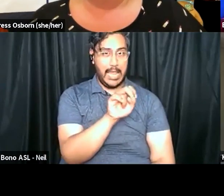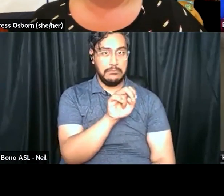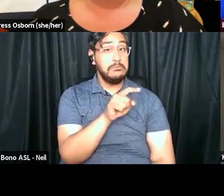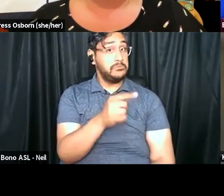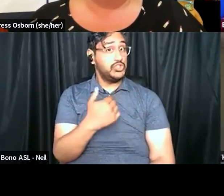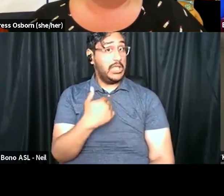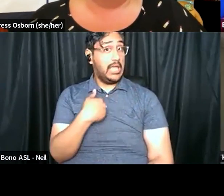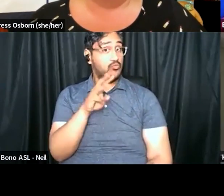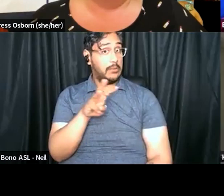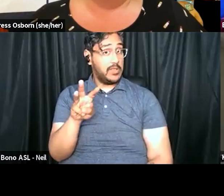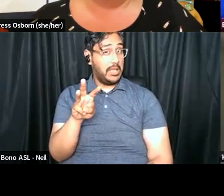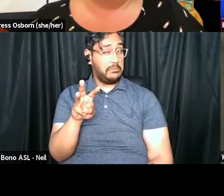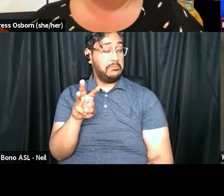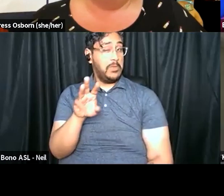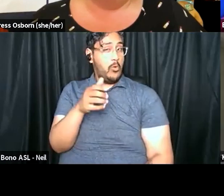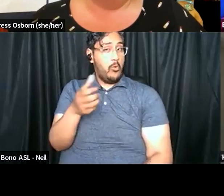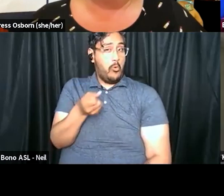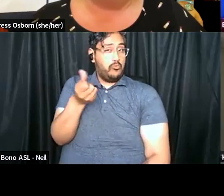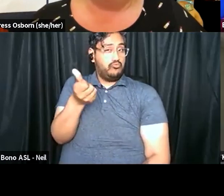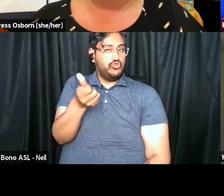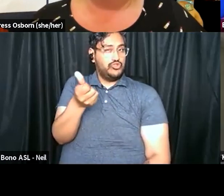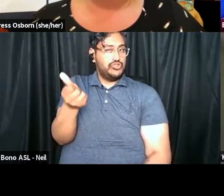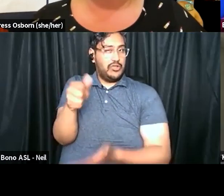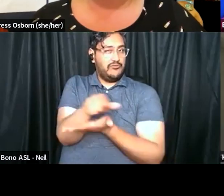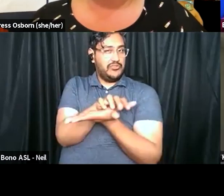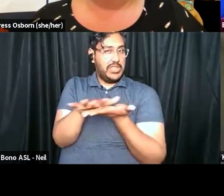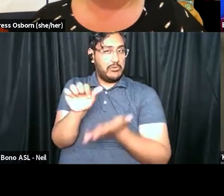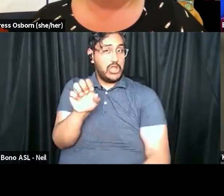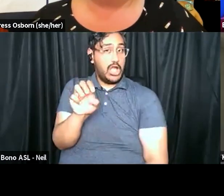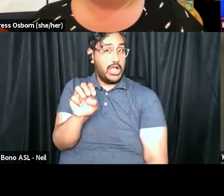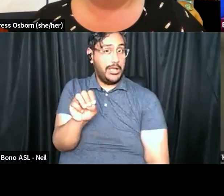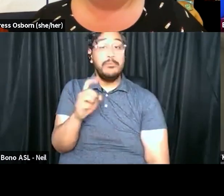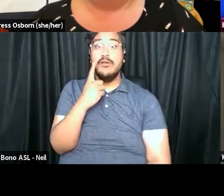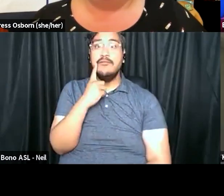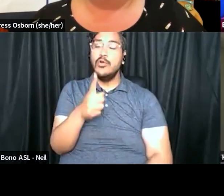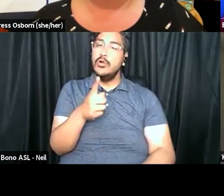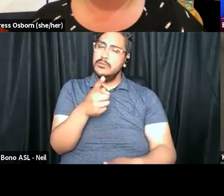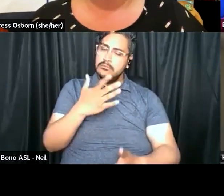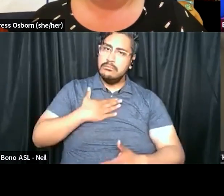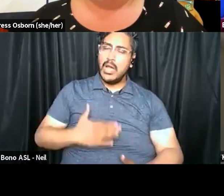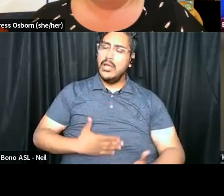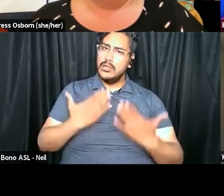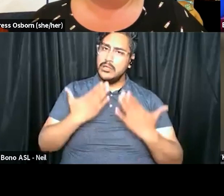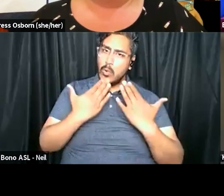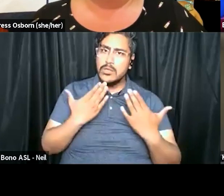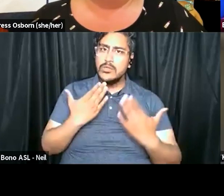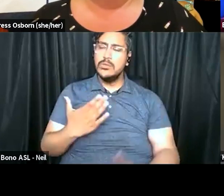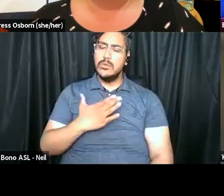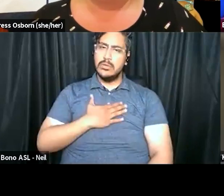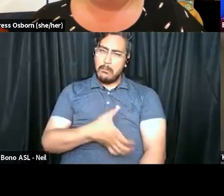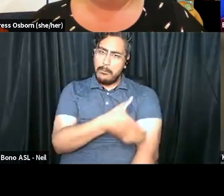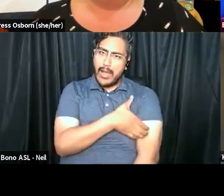holdyourselfsacred.com, leading people into more self-love, body gratitude, embodiment, and empowerment. Kat works as